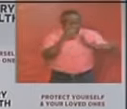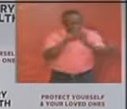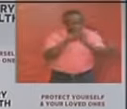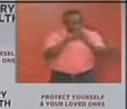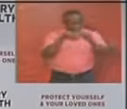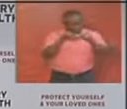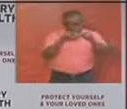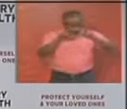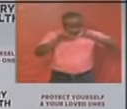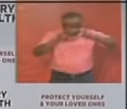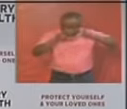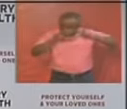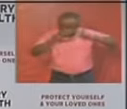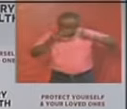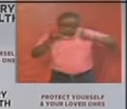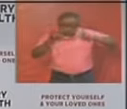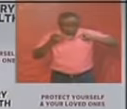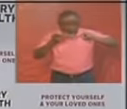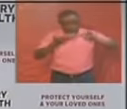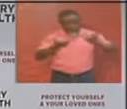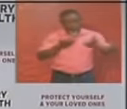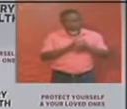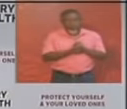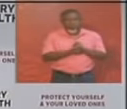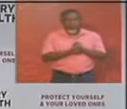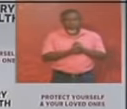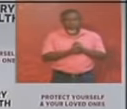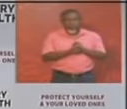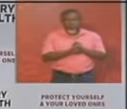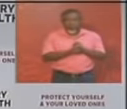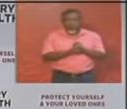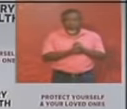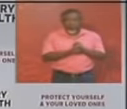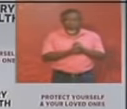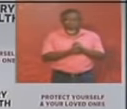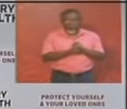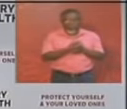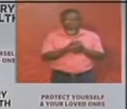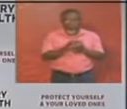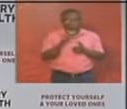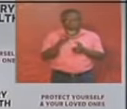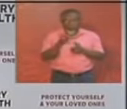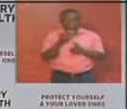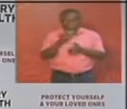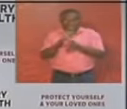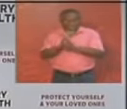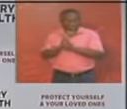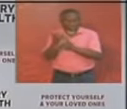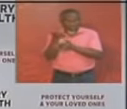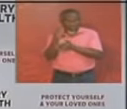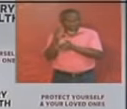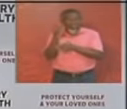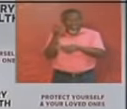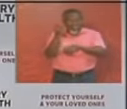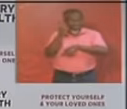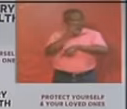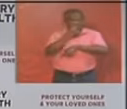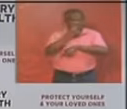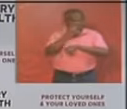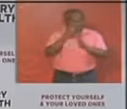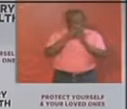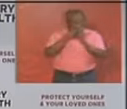have allowed 15 minutes. Here we are ensuring that persons are observed for at least 20 to